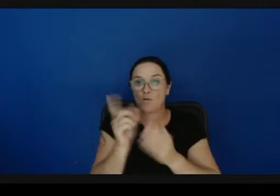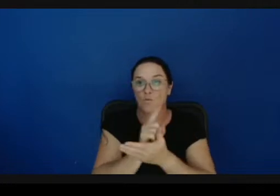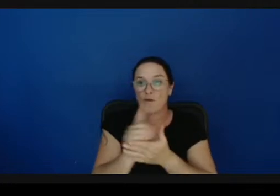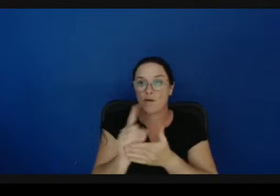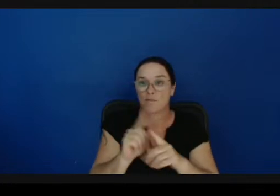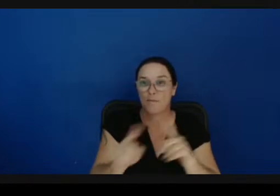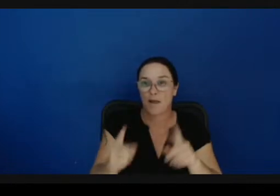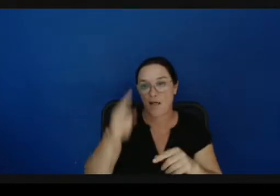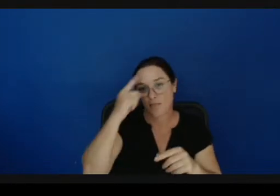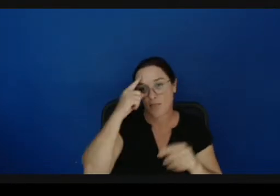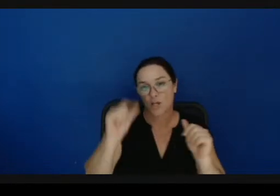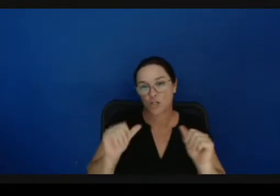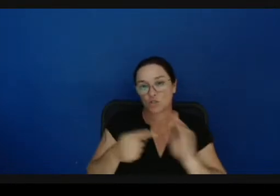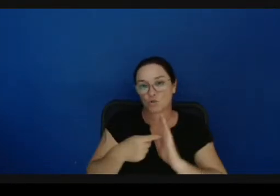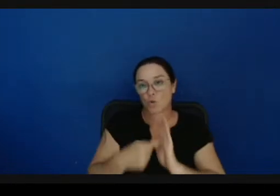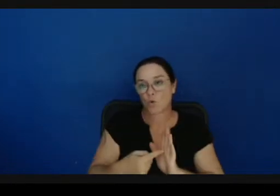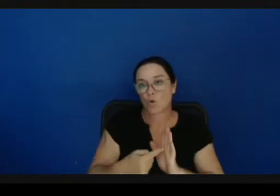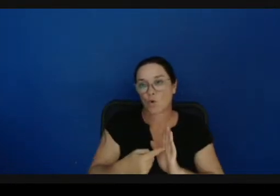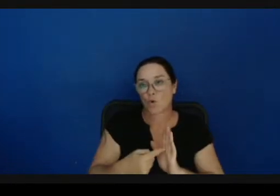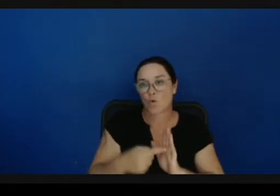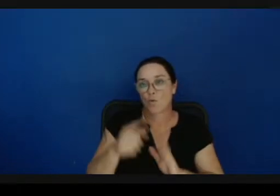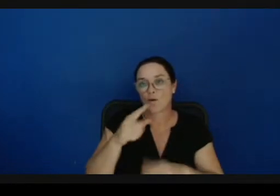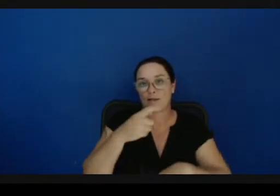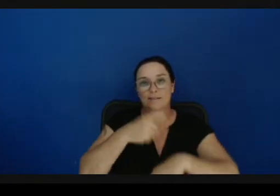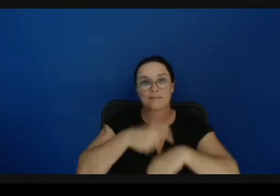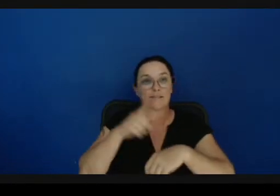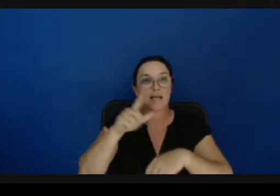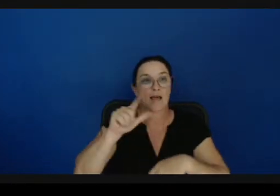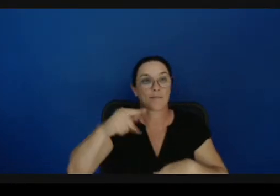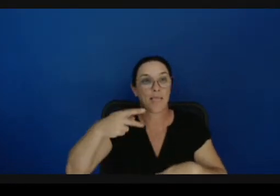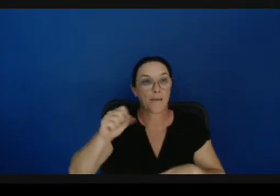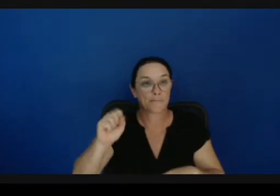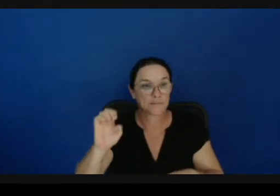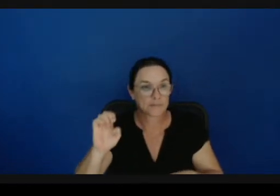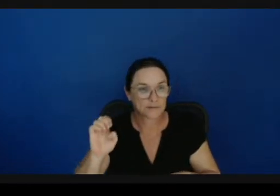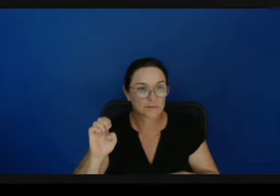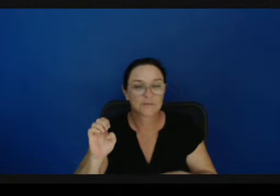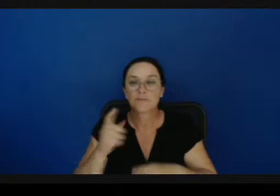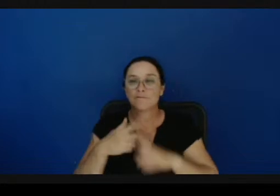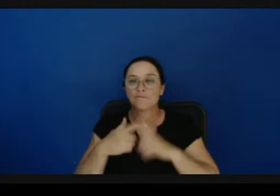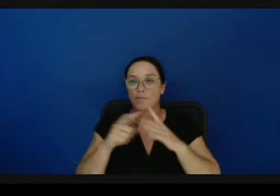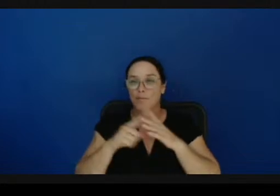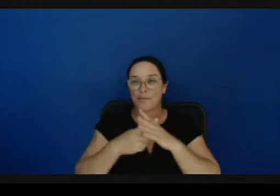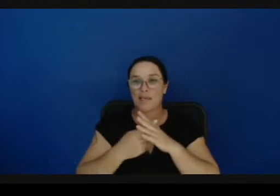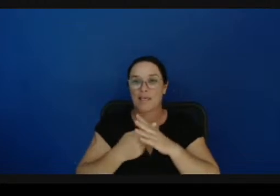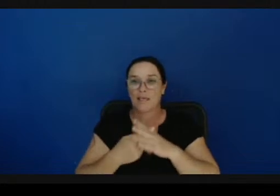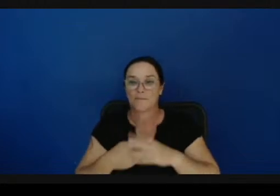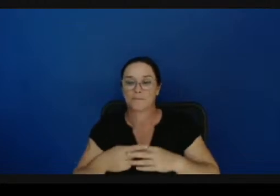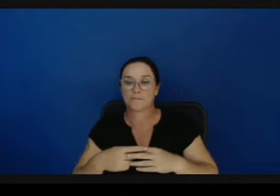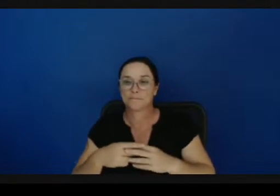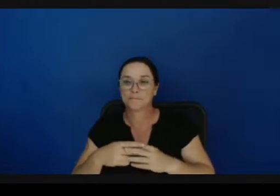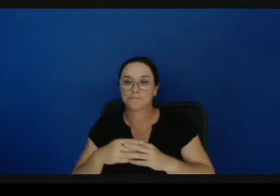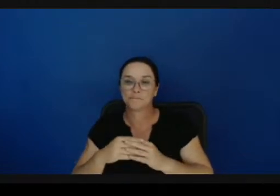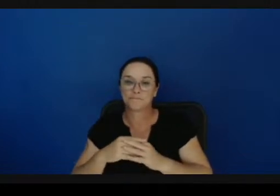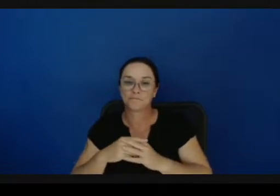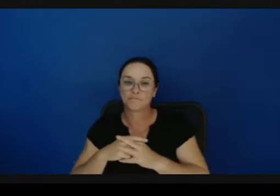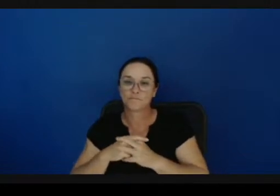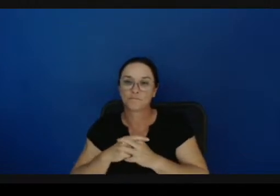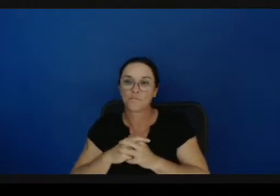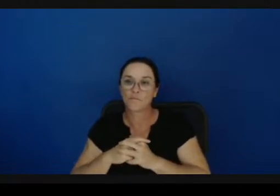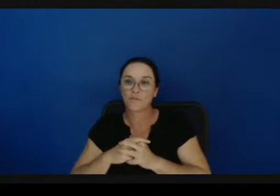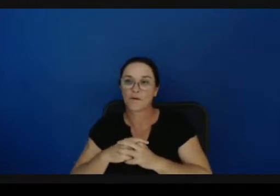could show you guys a couple of time lapses of the beginning of that phase there. So let me pull this back